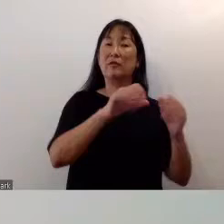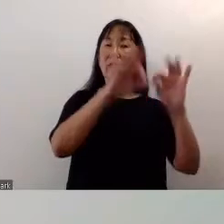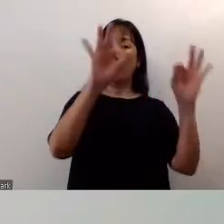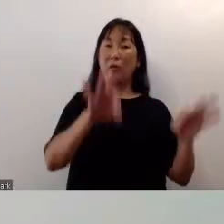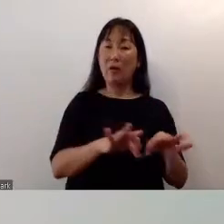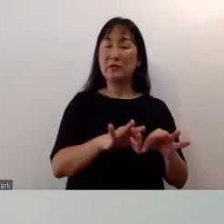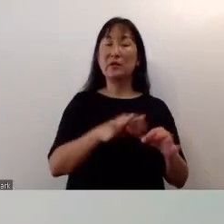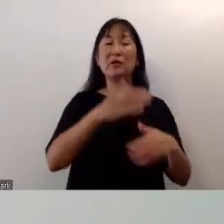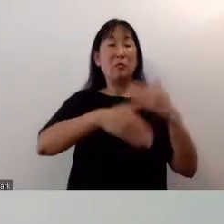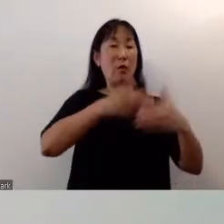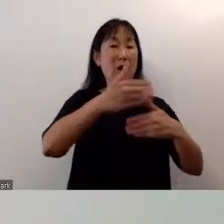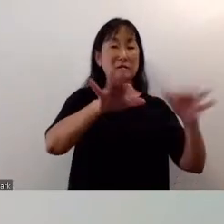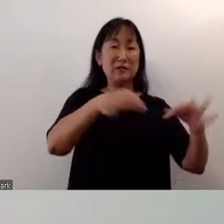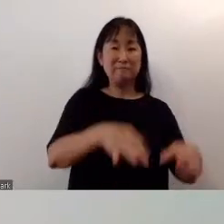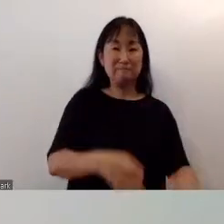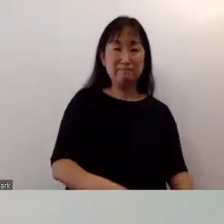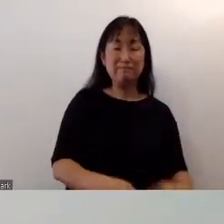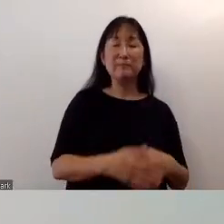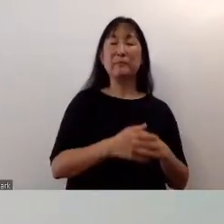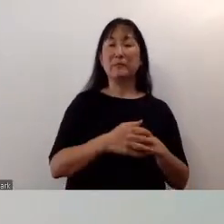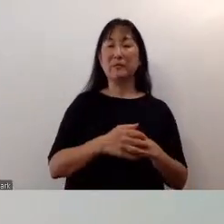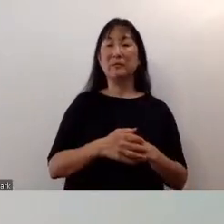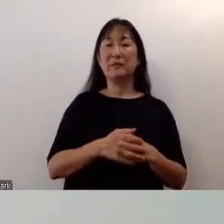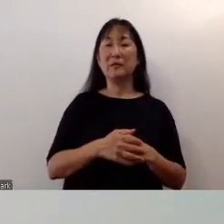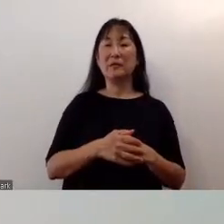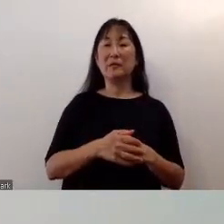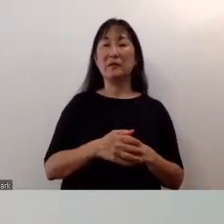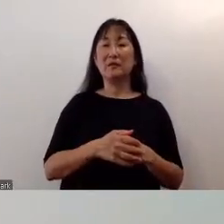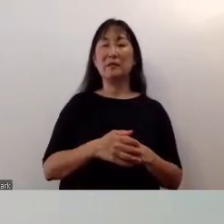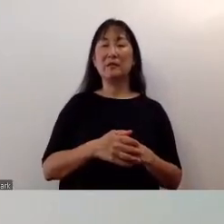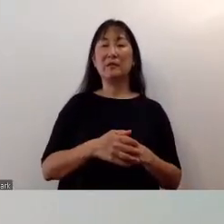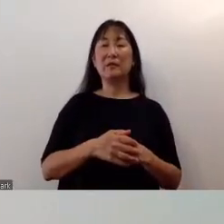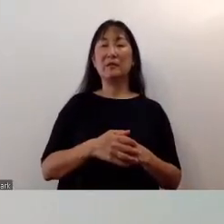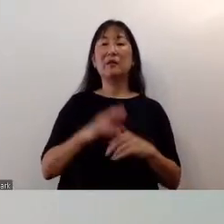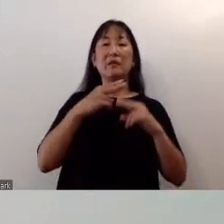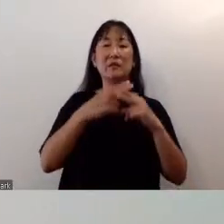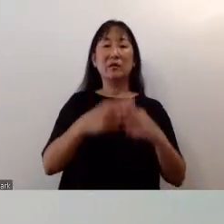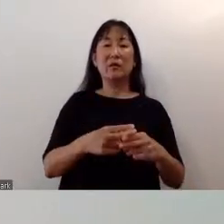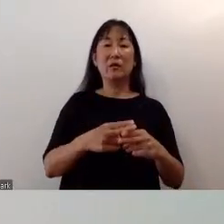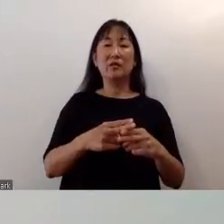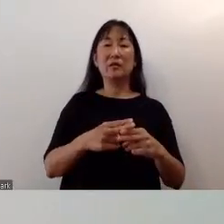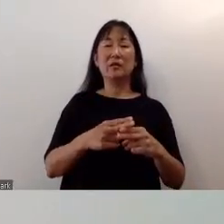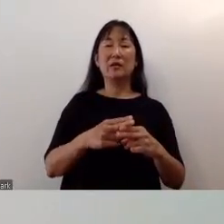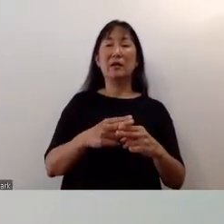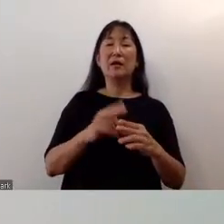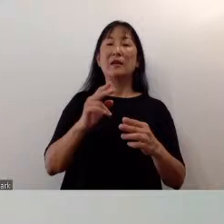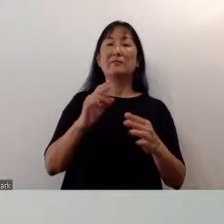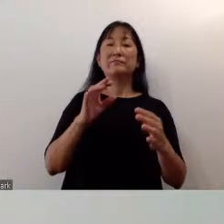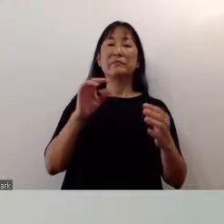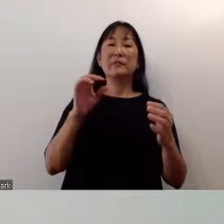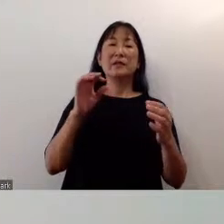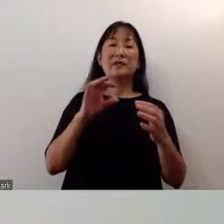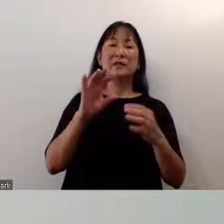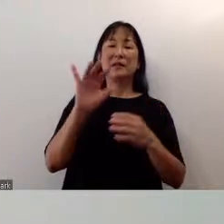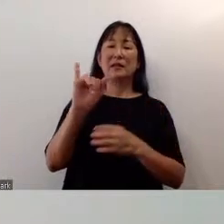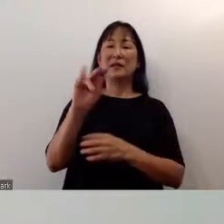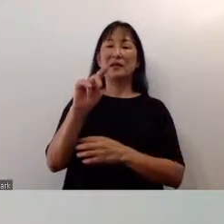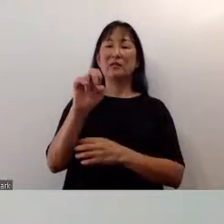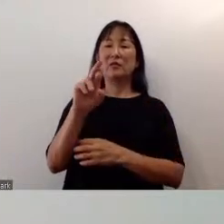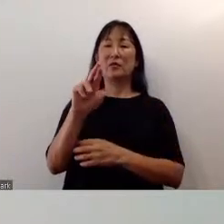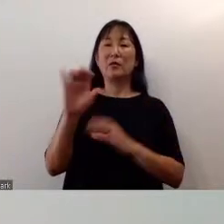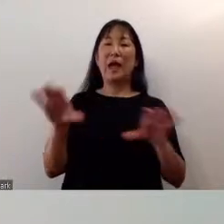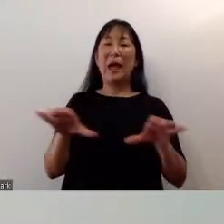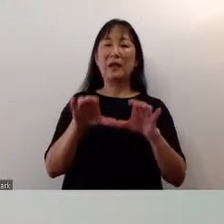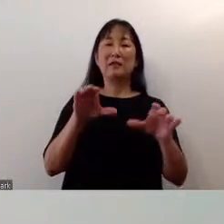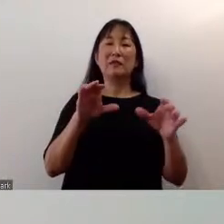process laid out there. And what this is called is it's called an interactive process. So you fill out a